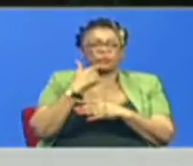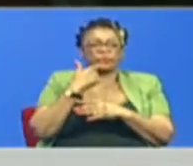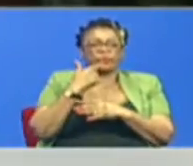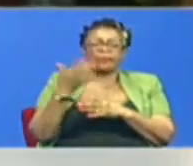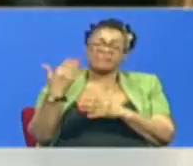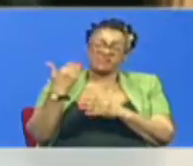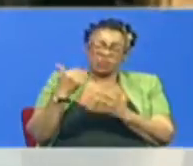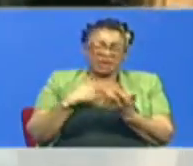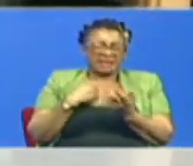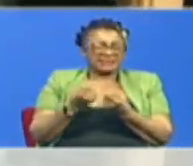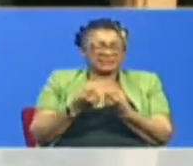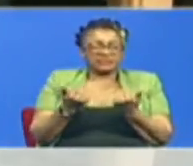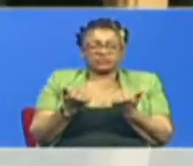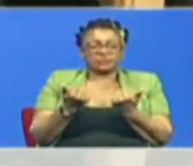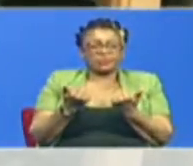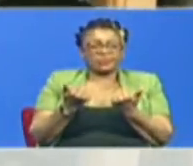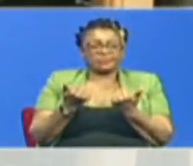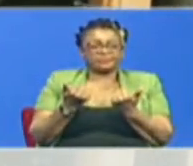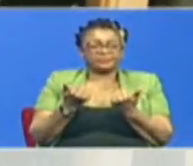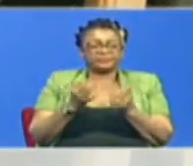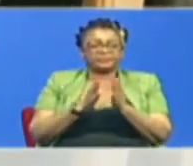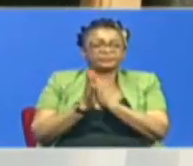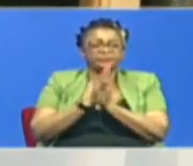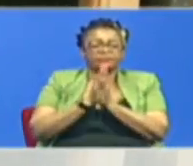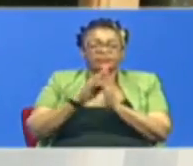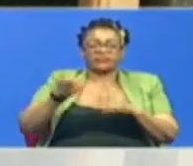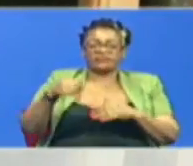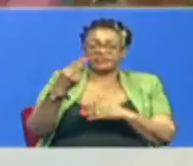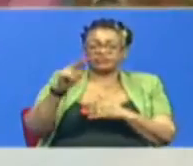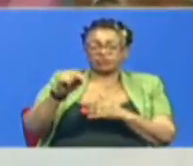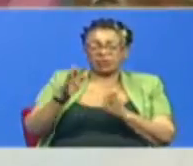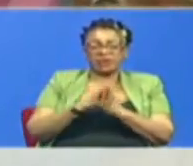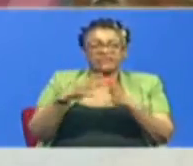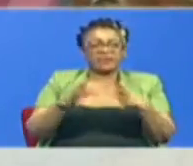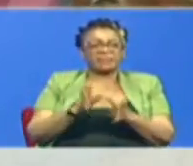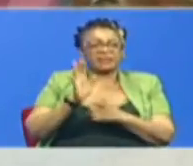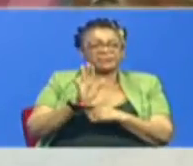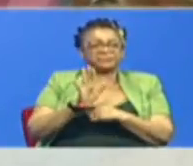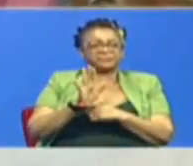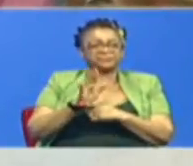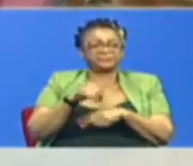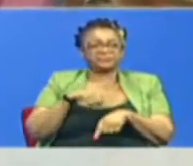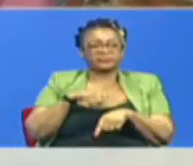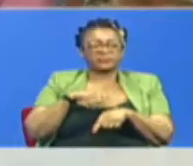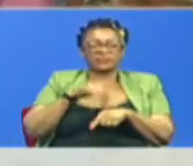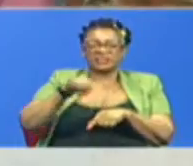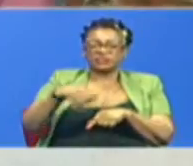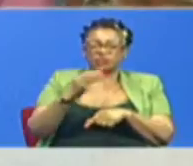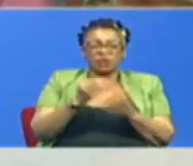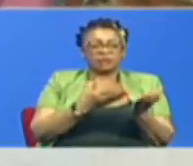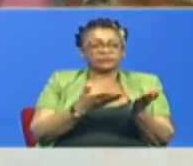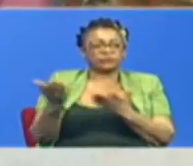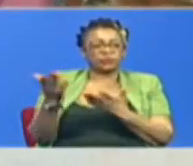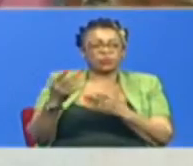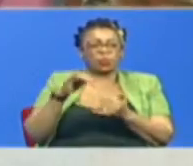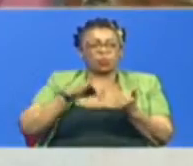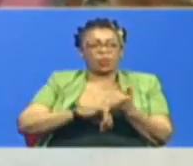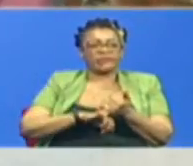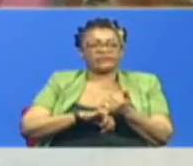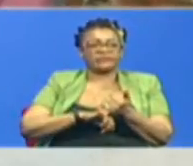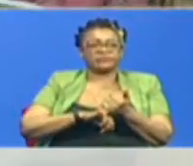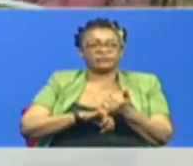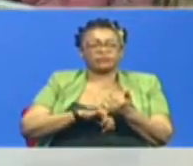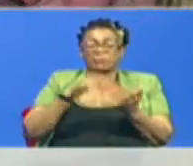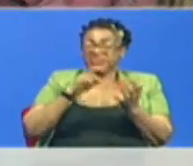little. Such is the story of John Muli and his family. When John Muli took his wife to the Machakos Level 5 hospital